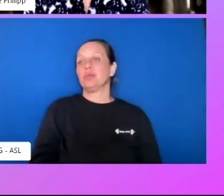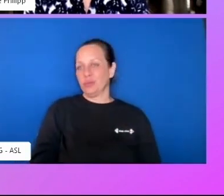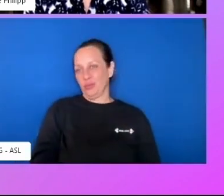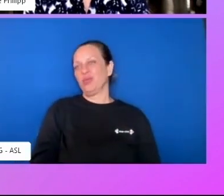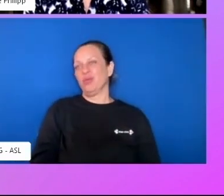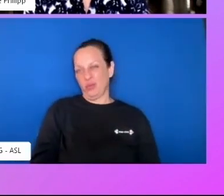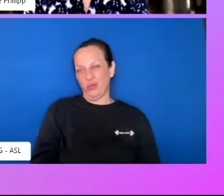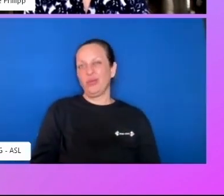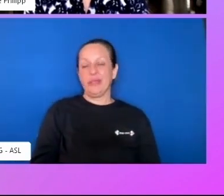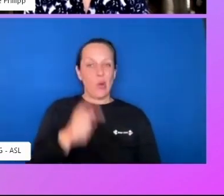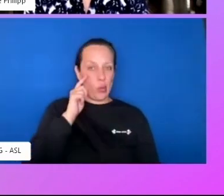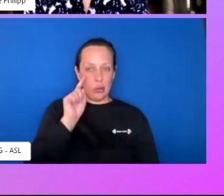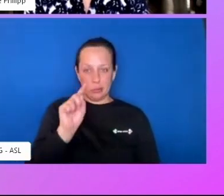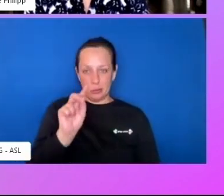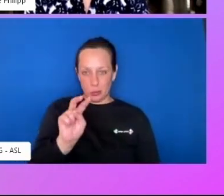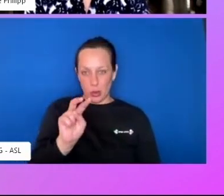we're keeping an eye on that for sure.